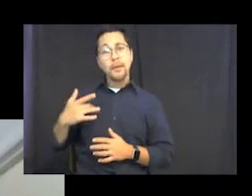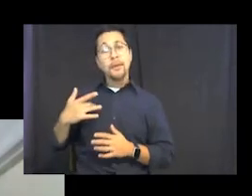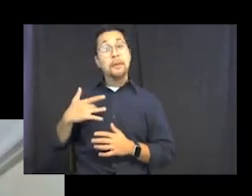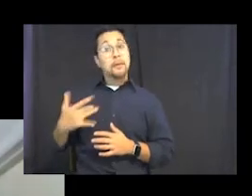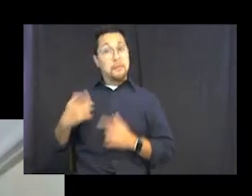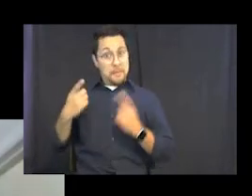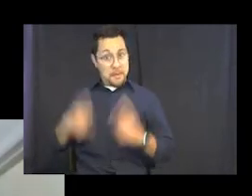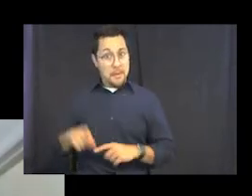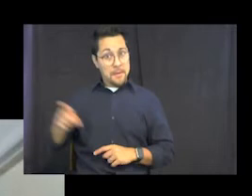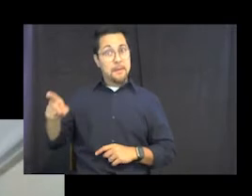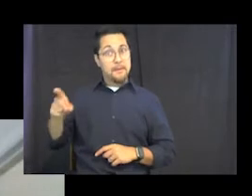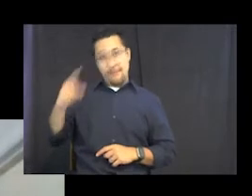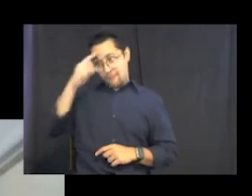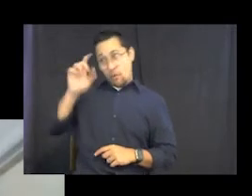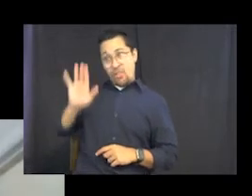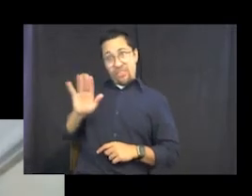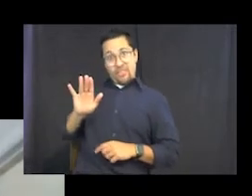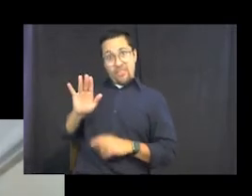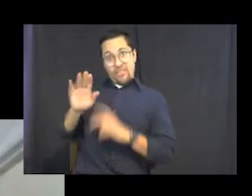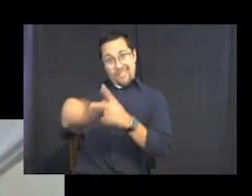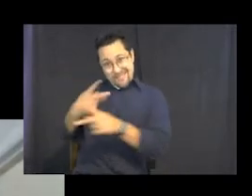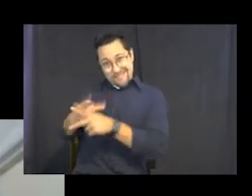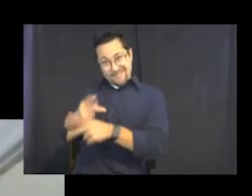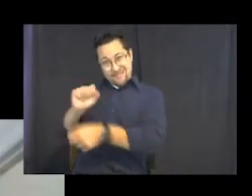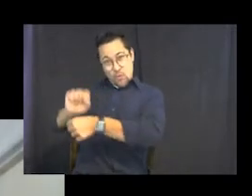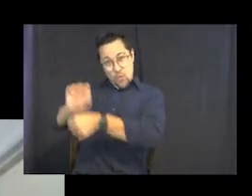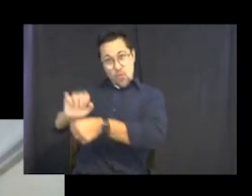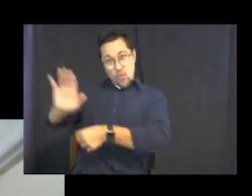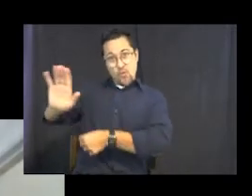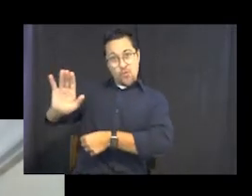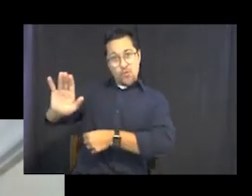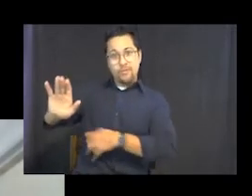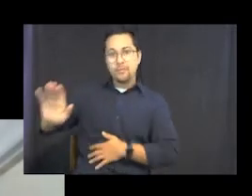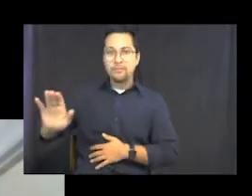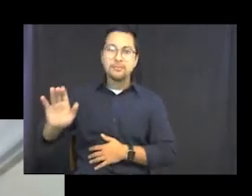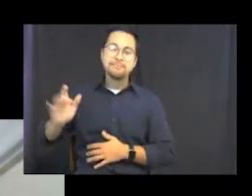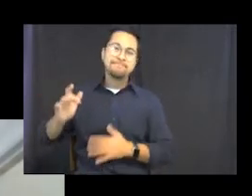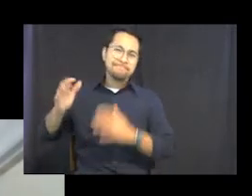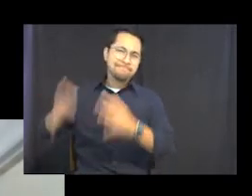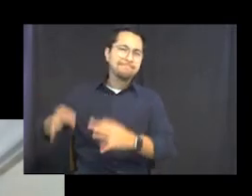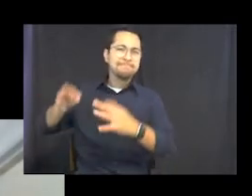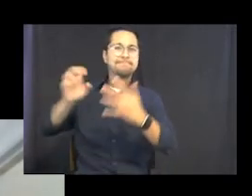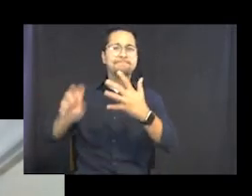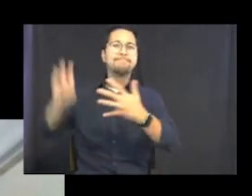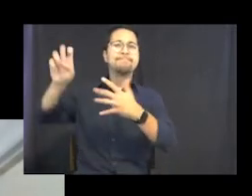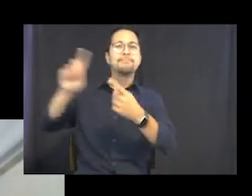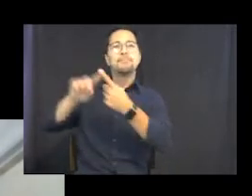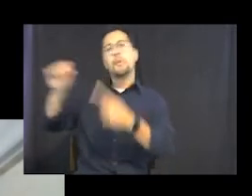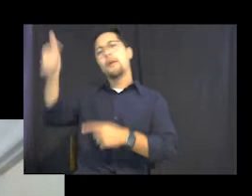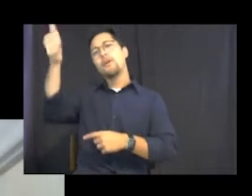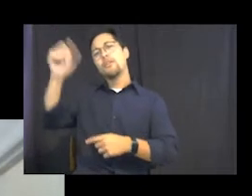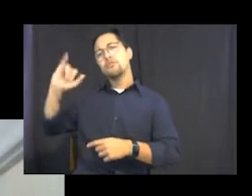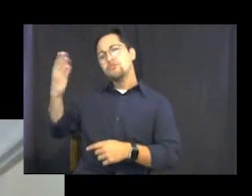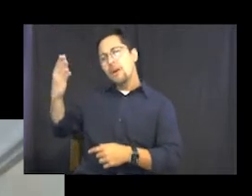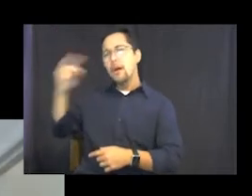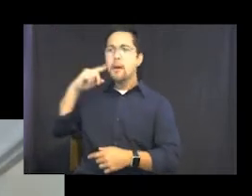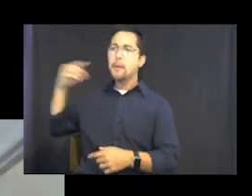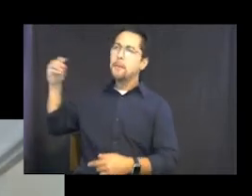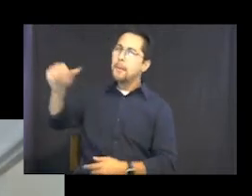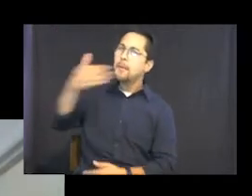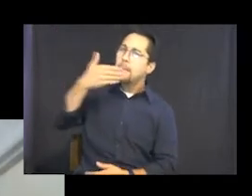often, for the good work they do, move on to other jobs that pay better and